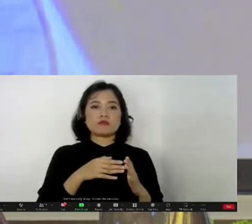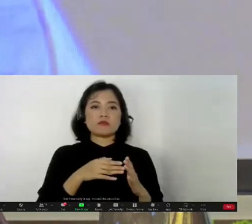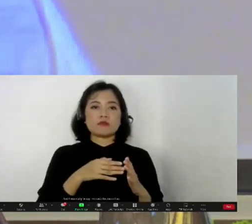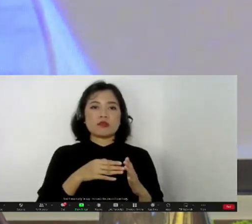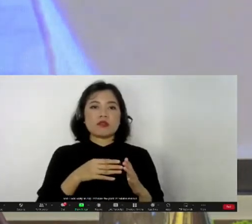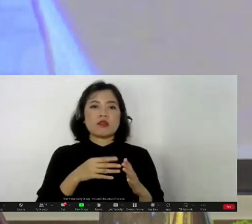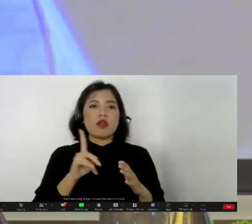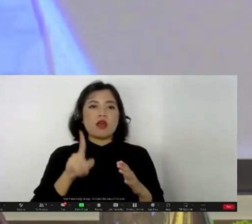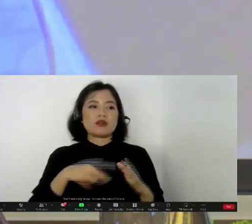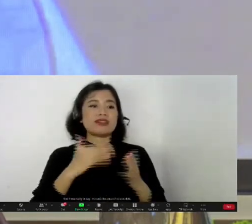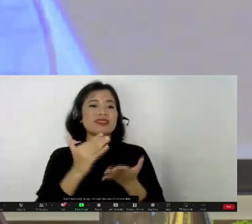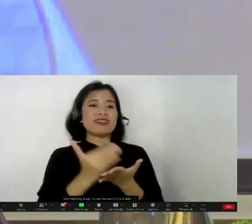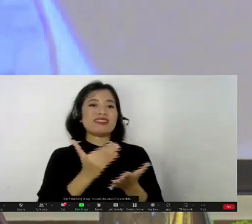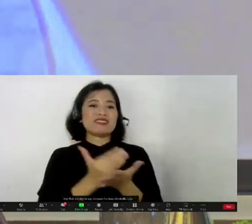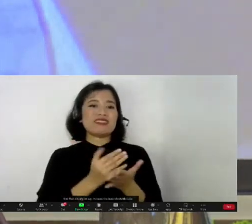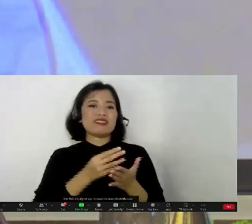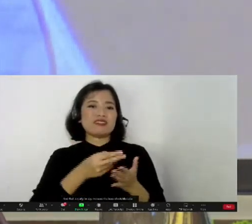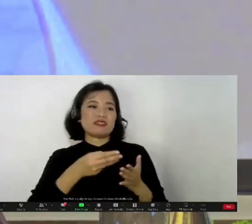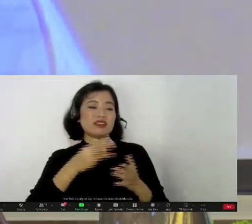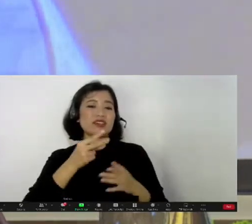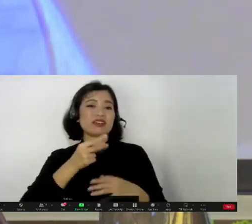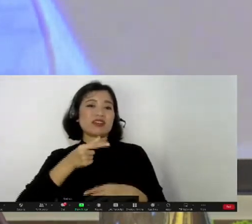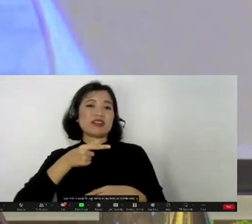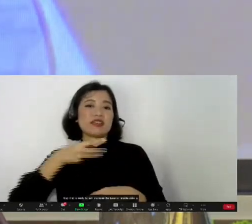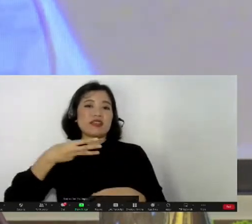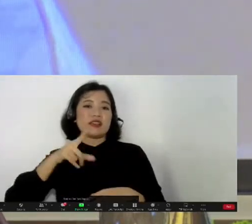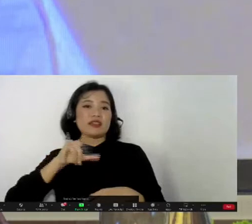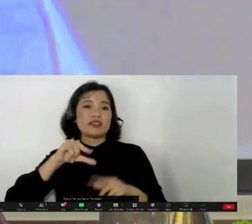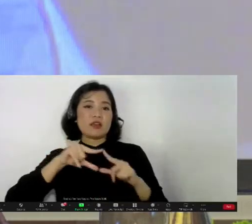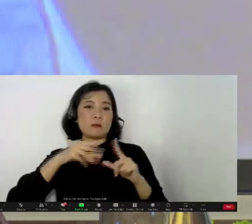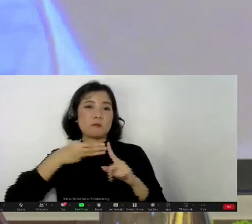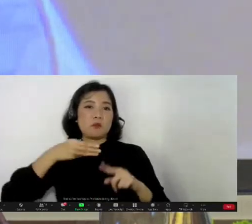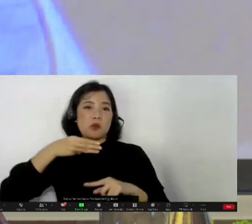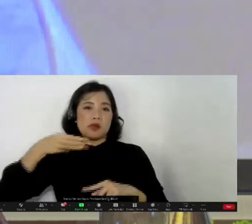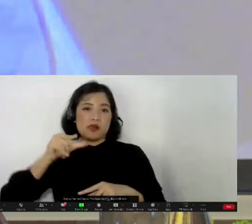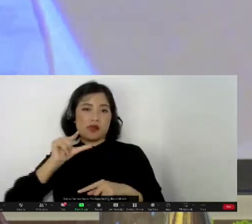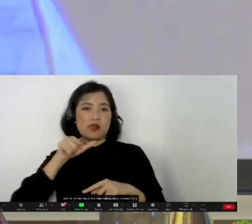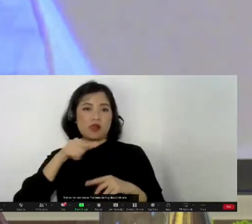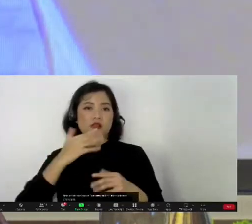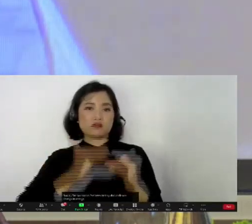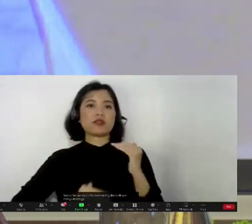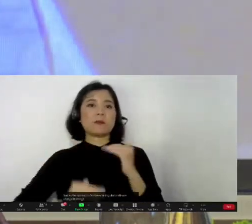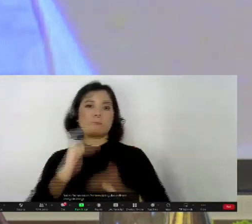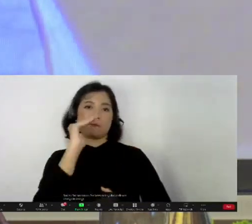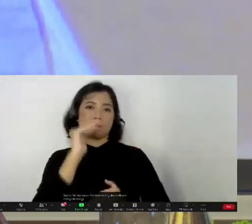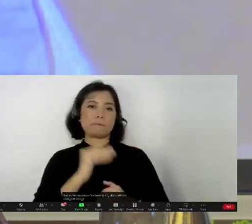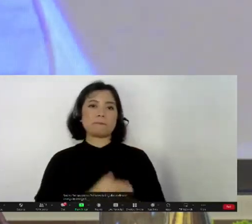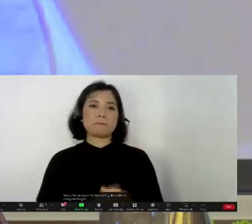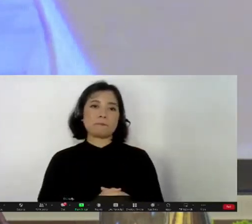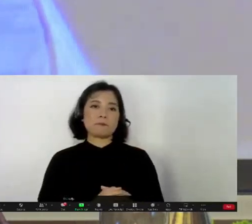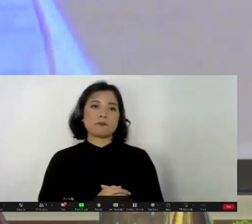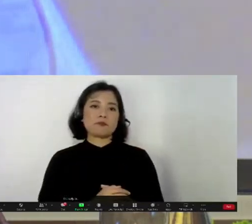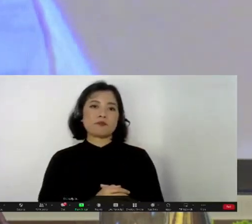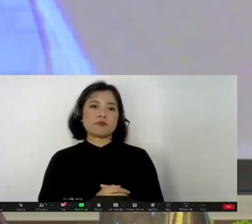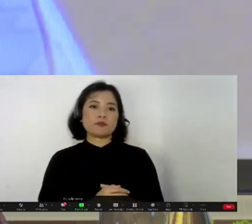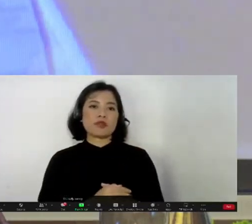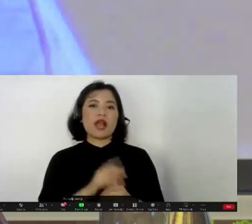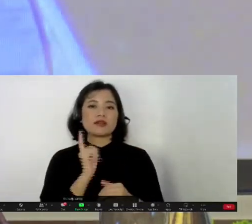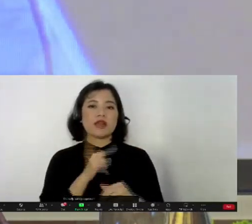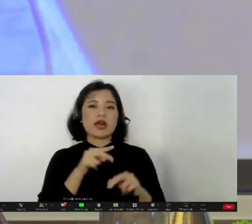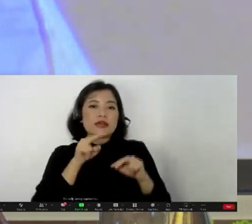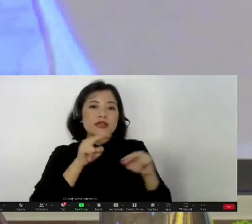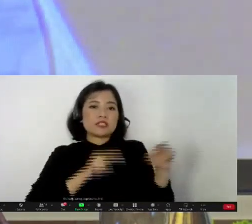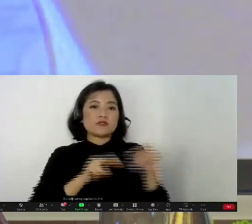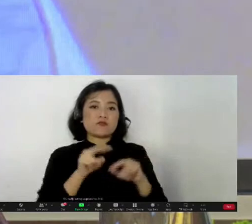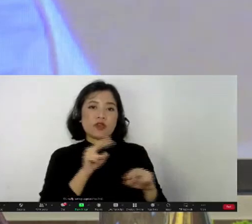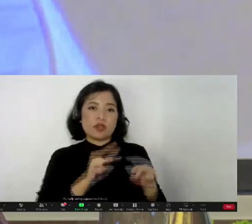of reliable data. And so for the topics I've been talking about, climate change and energy, it's really survey